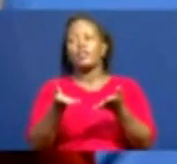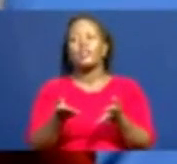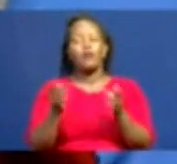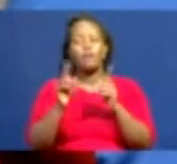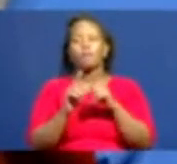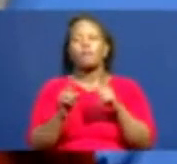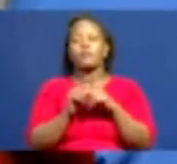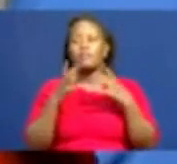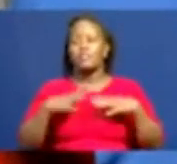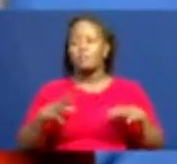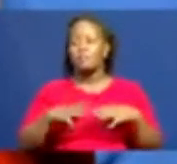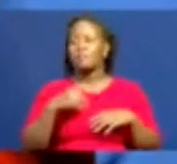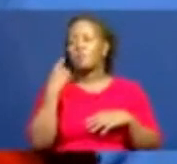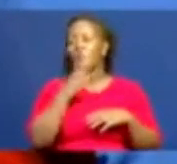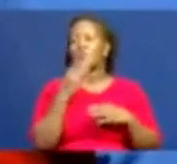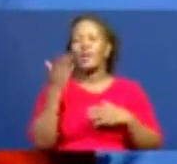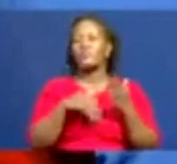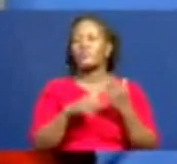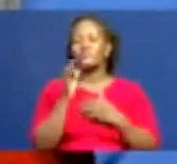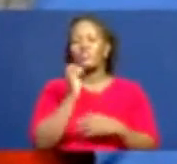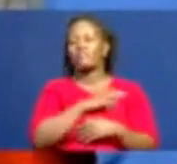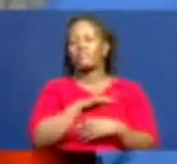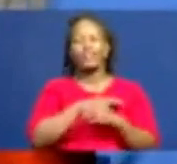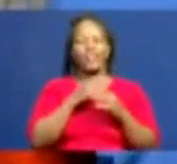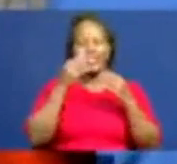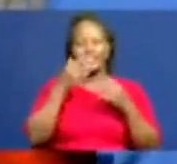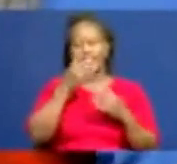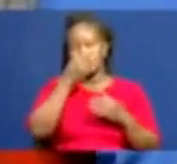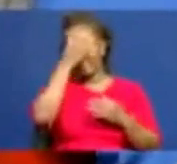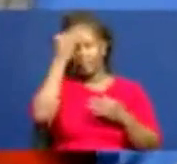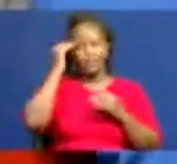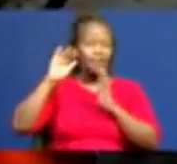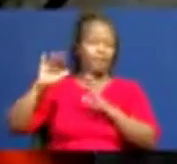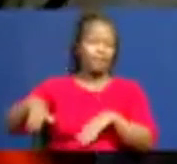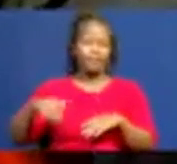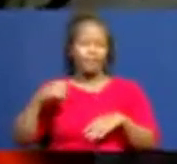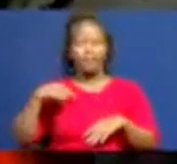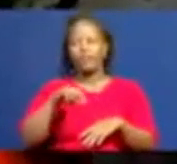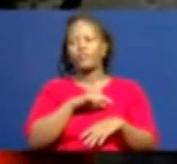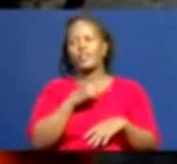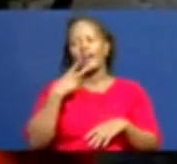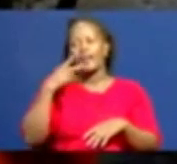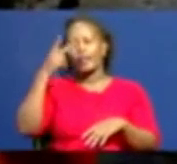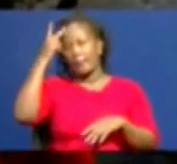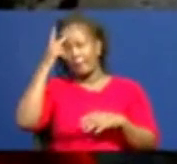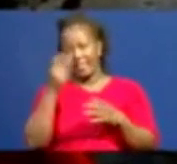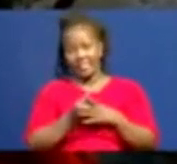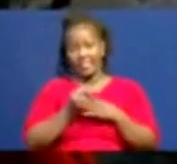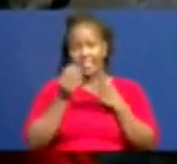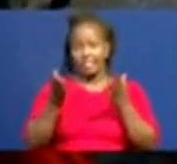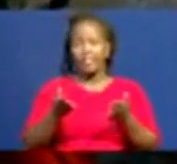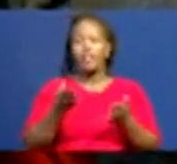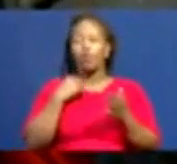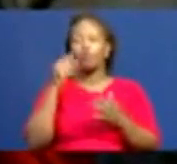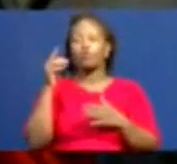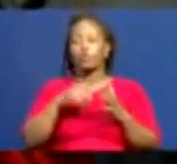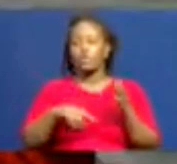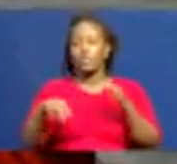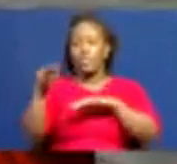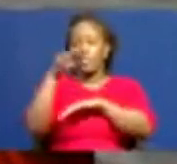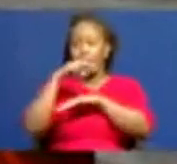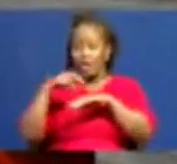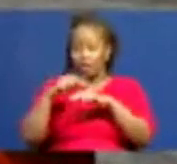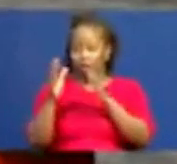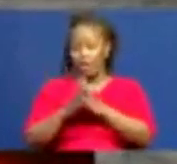anajenga, anafika mahali anaogopa kujenga. Sasa sisi nasi ni wasasi hapa. It is for this reason that they want the national government and